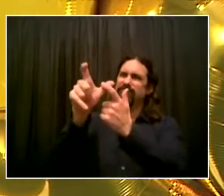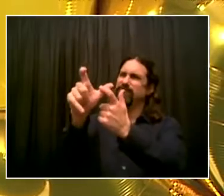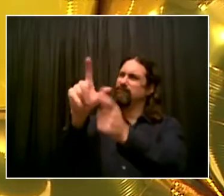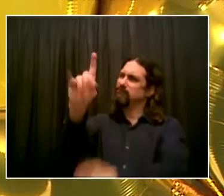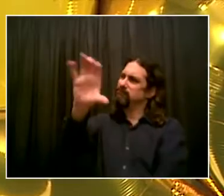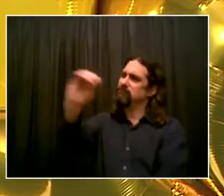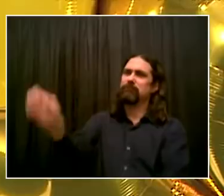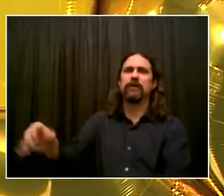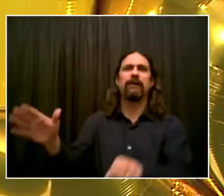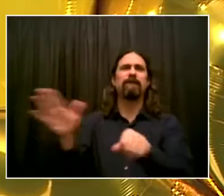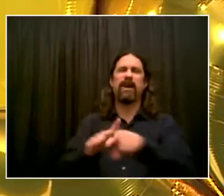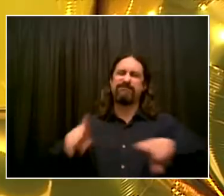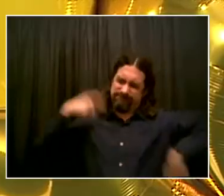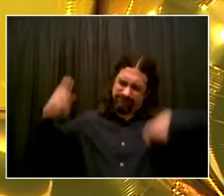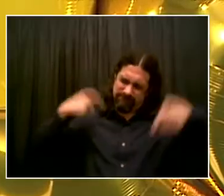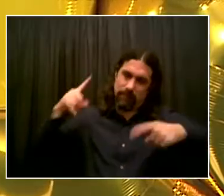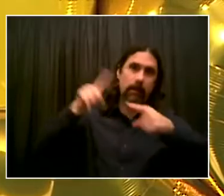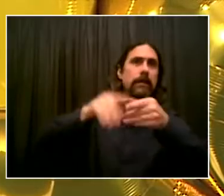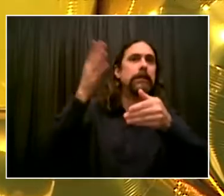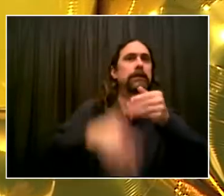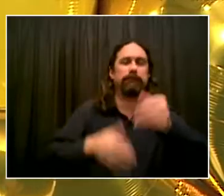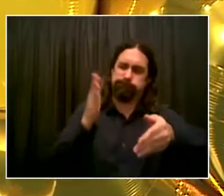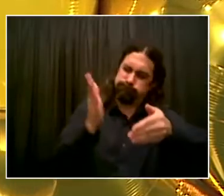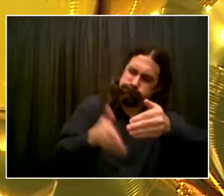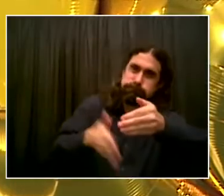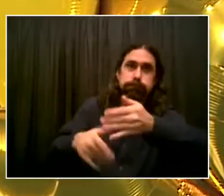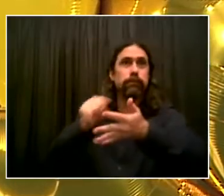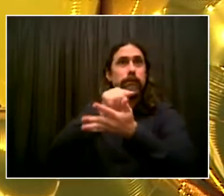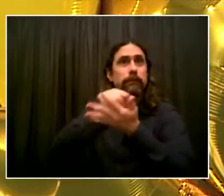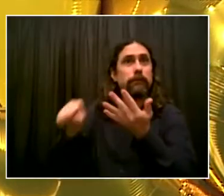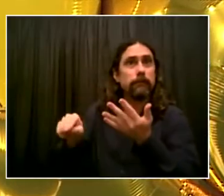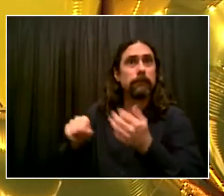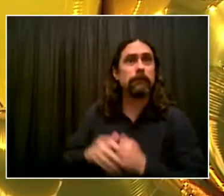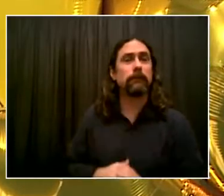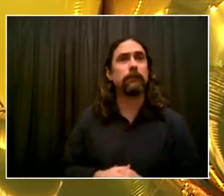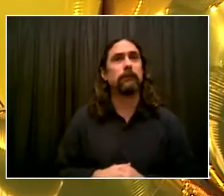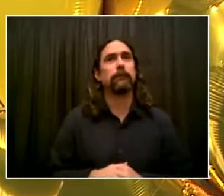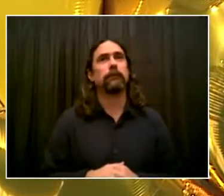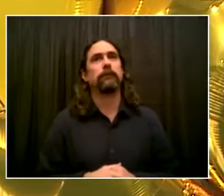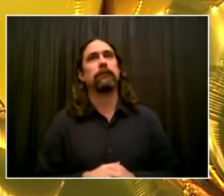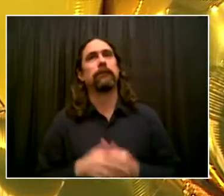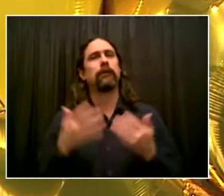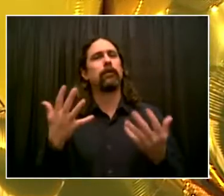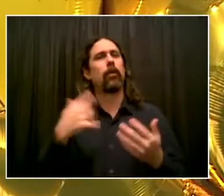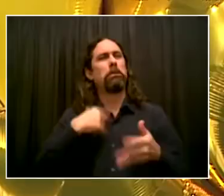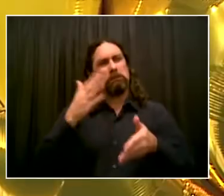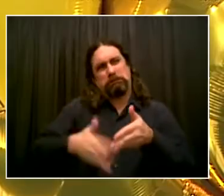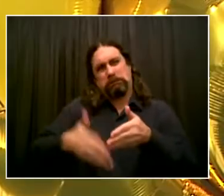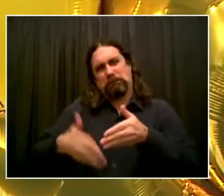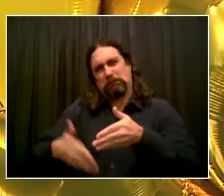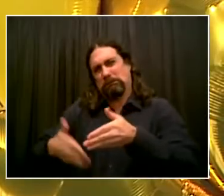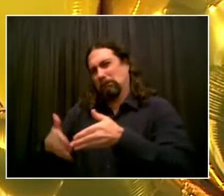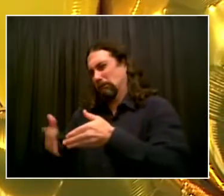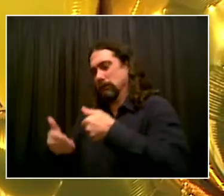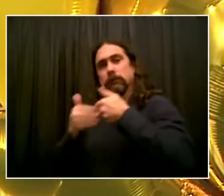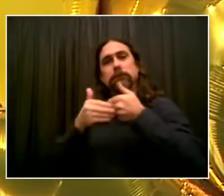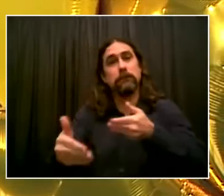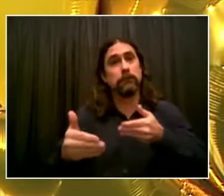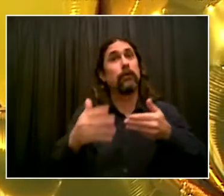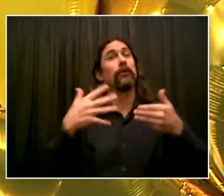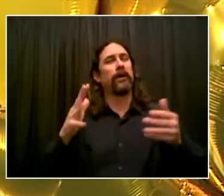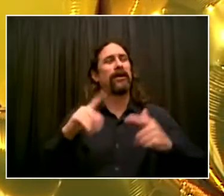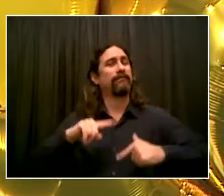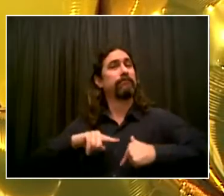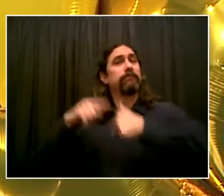handoff to the new administration is strong and smooth. We've been working really closely. I've been working closely with Mayor-elect Eric Adams.